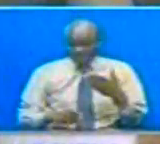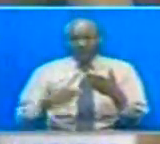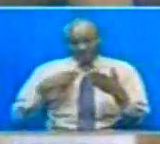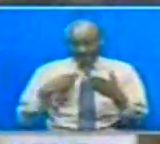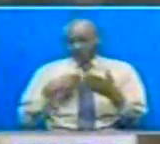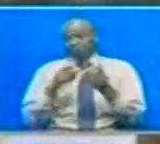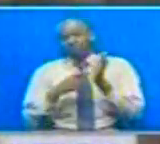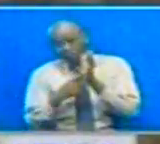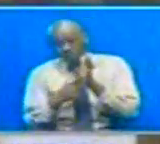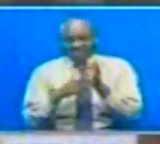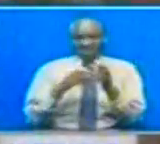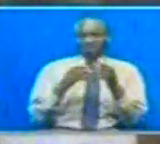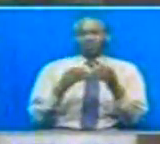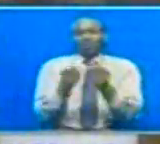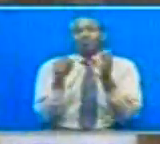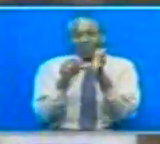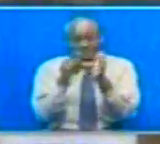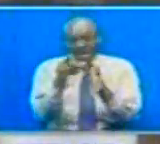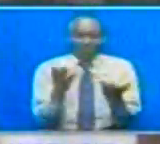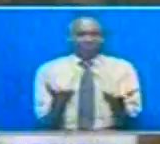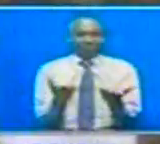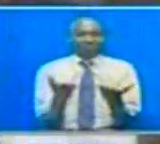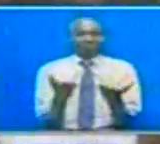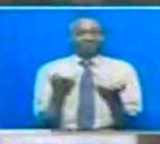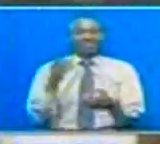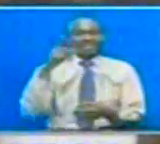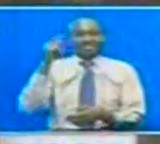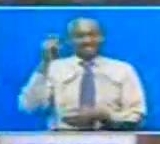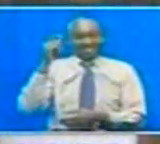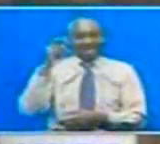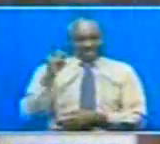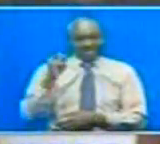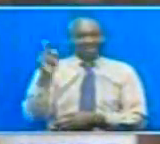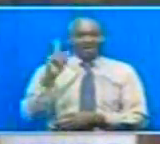differences over the law. Asha Mwilu, KTN, Nairobi.